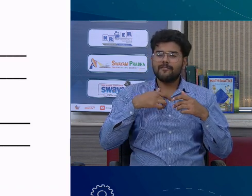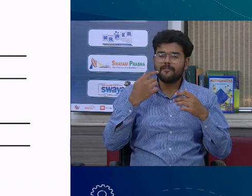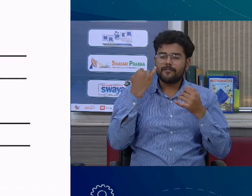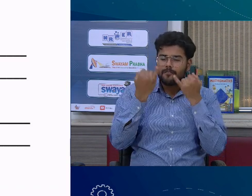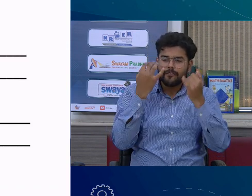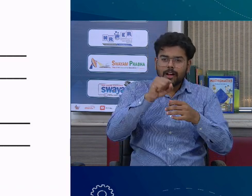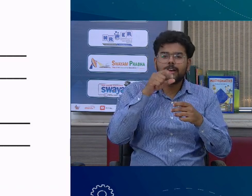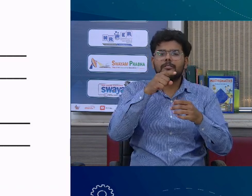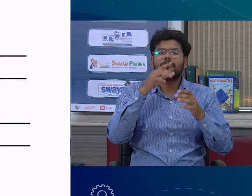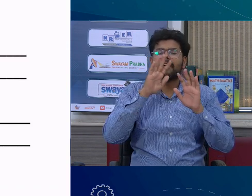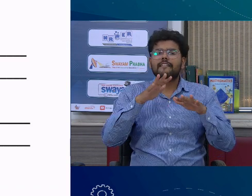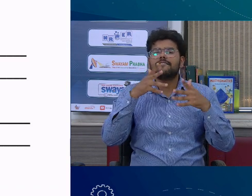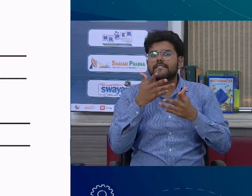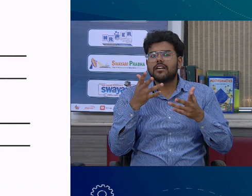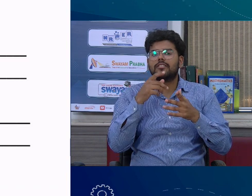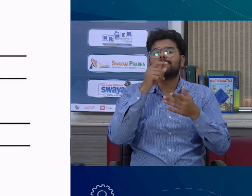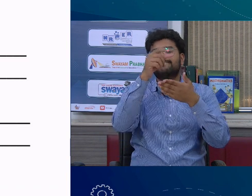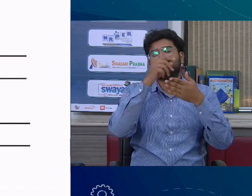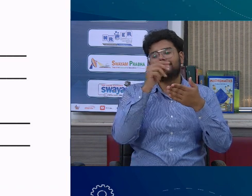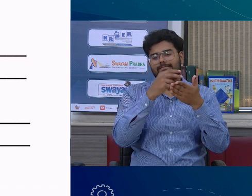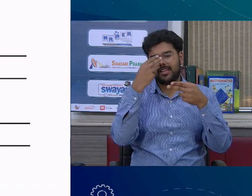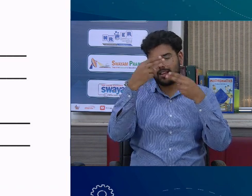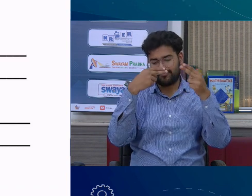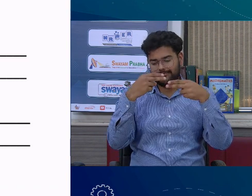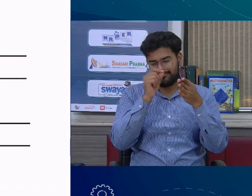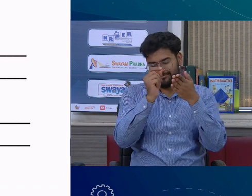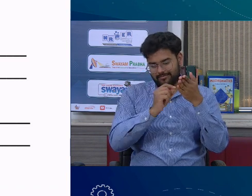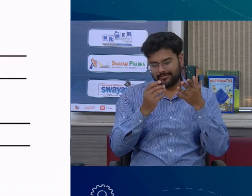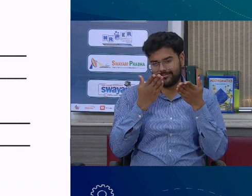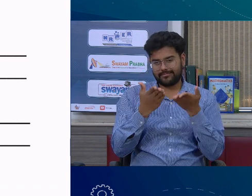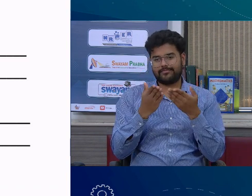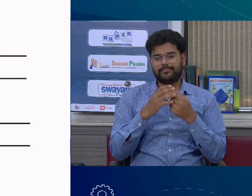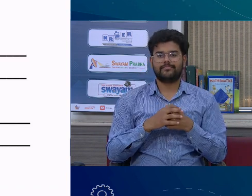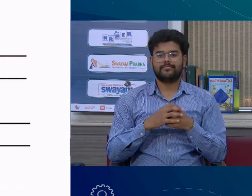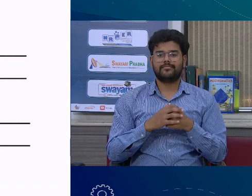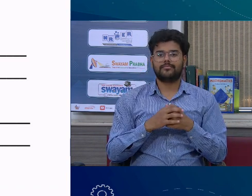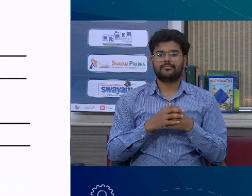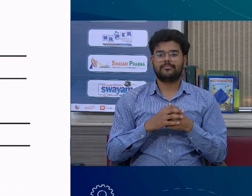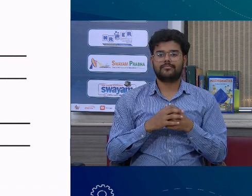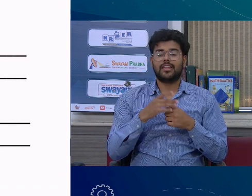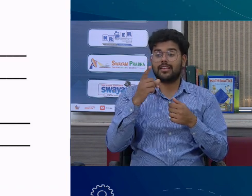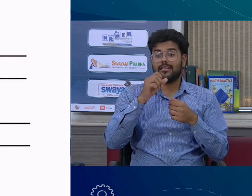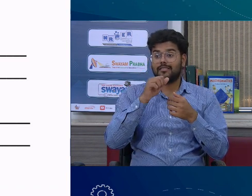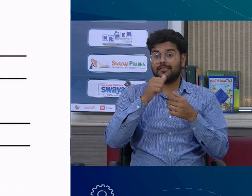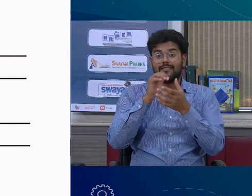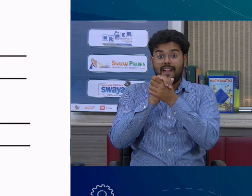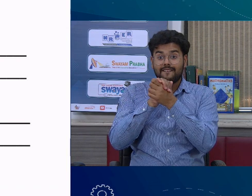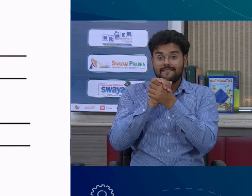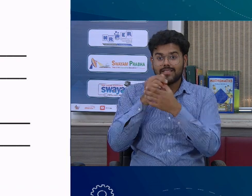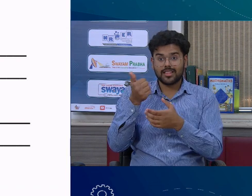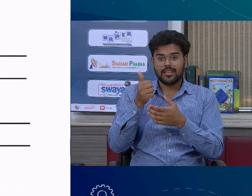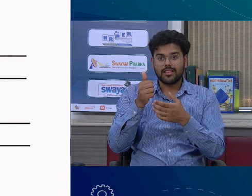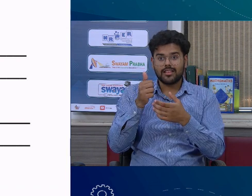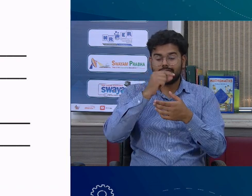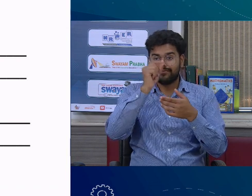Be sincere and be, you know, happy to share what you are good at. And also see what your friend, best friend is good at. So two